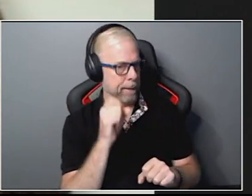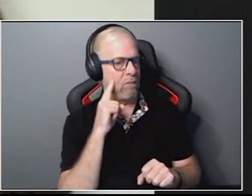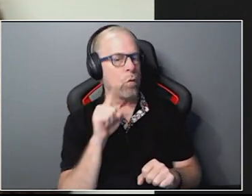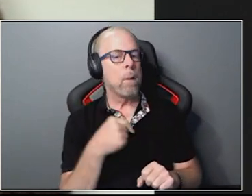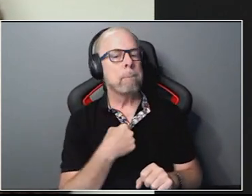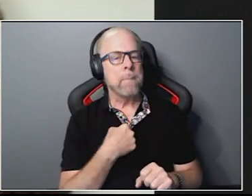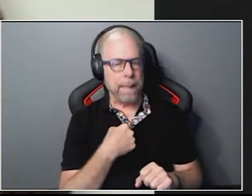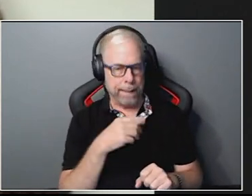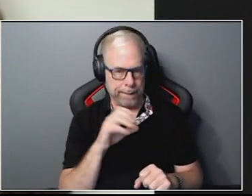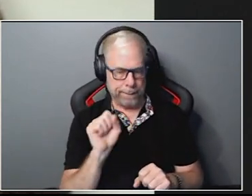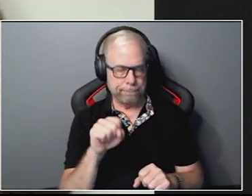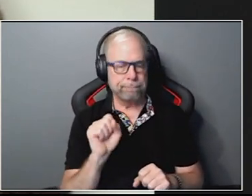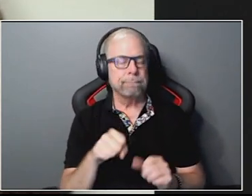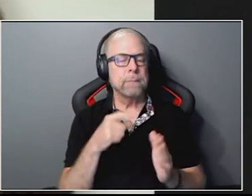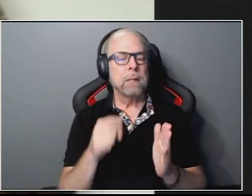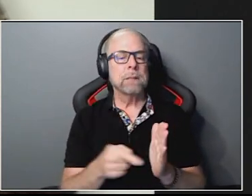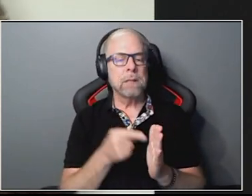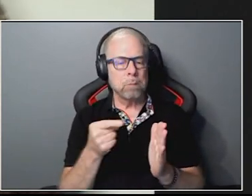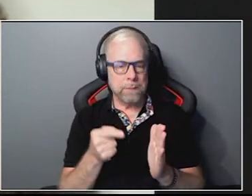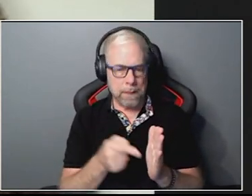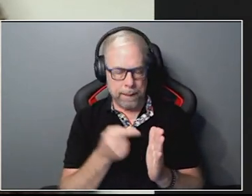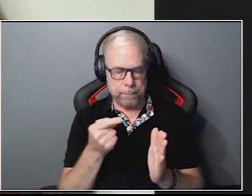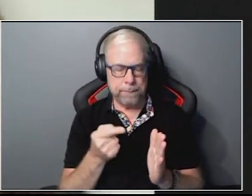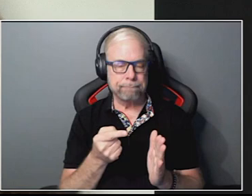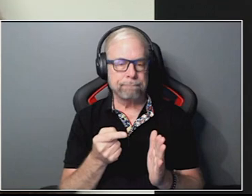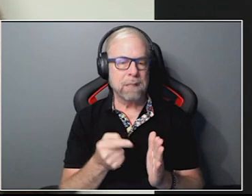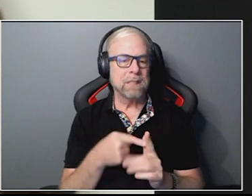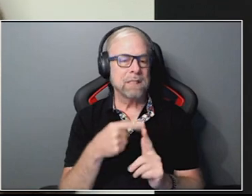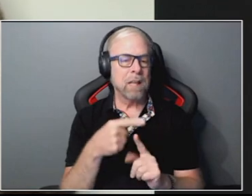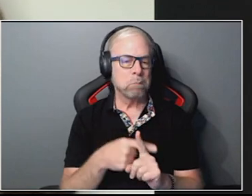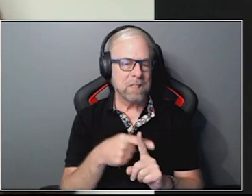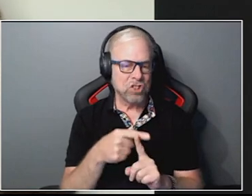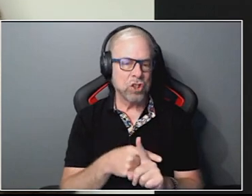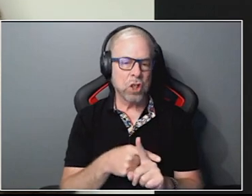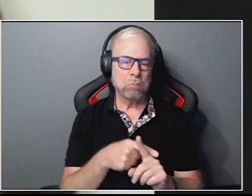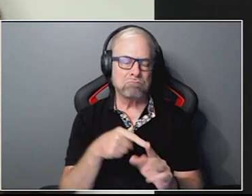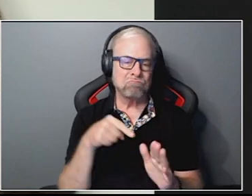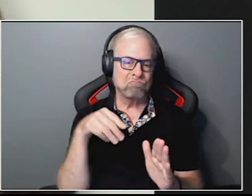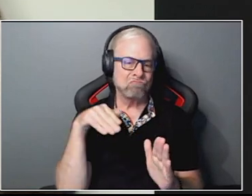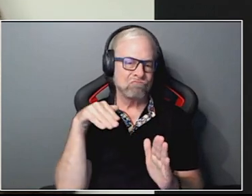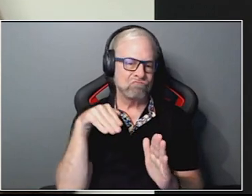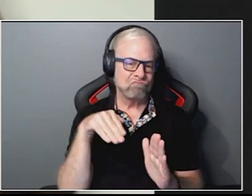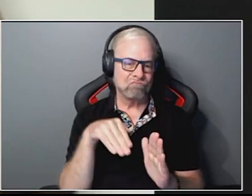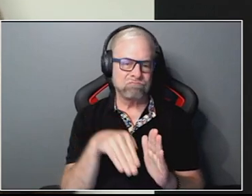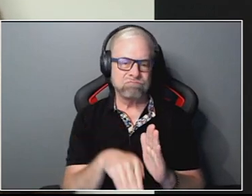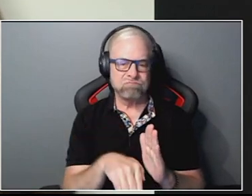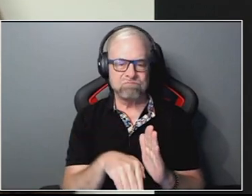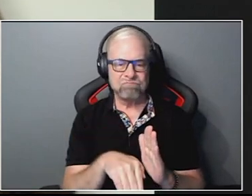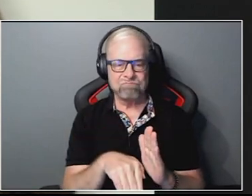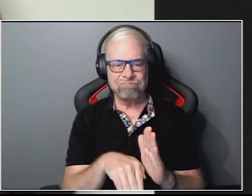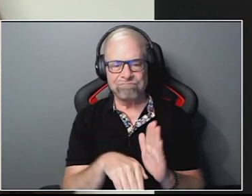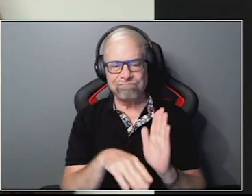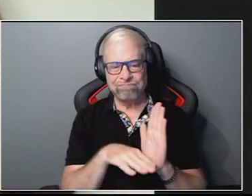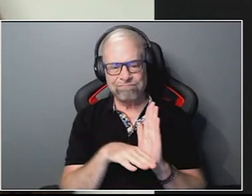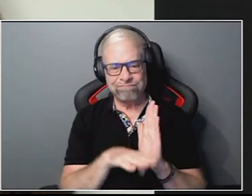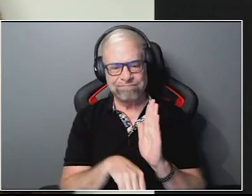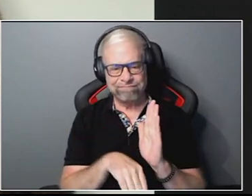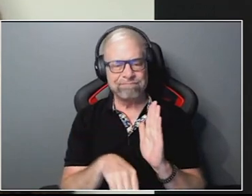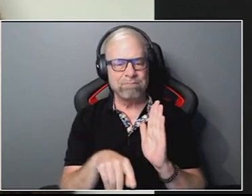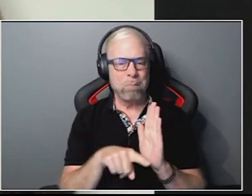Sometimes there were times when the temperature would drop below 60 degrees below. There